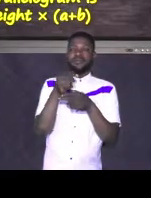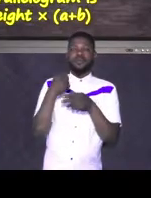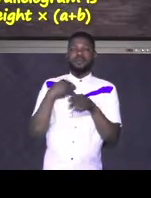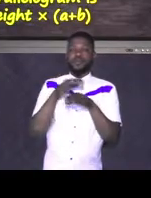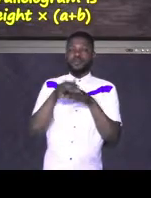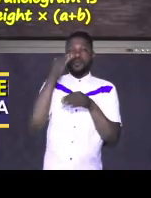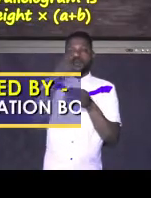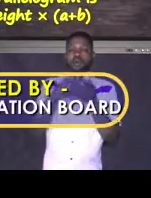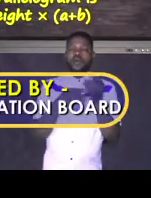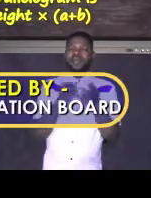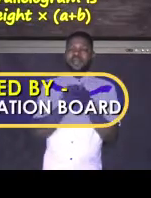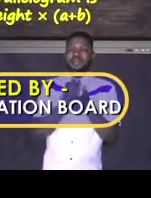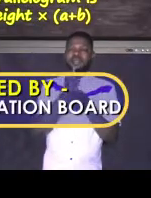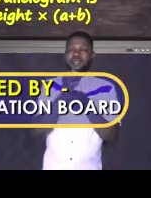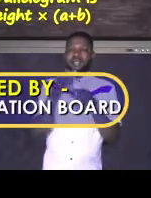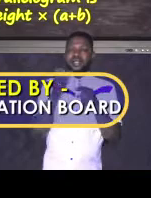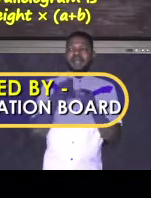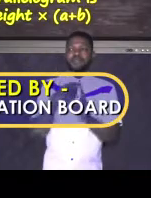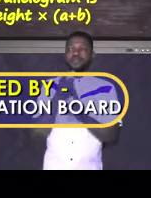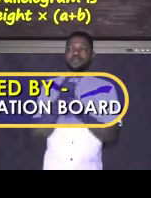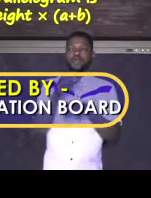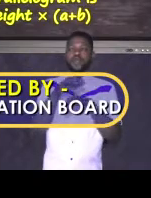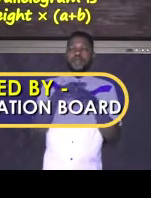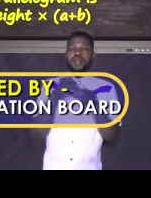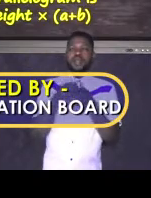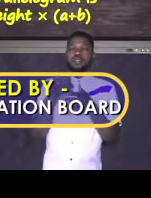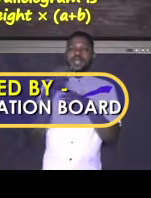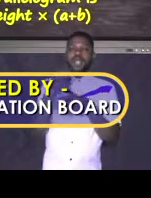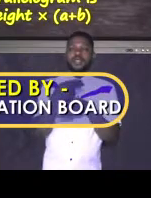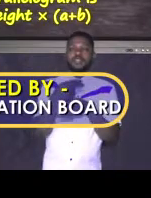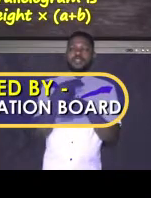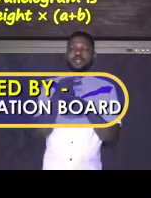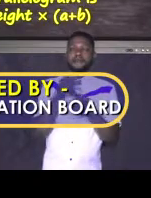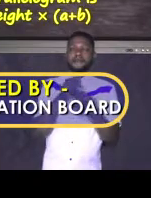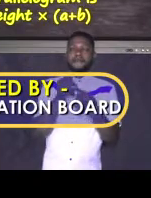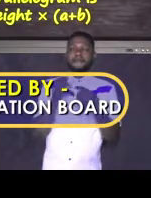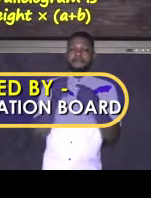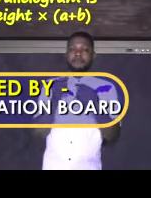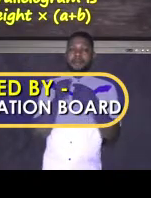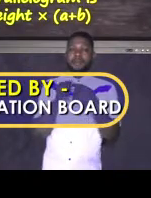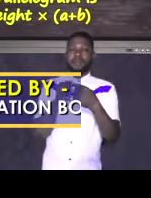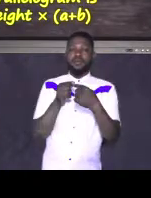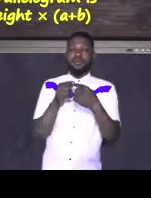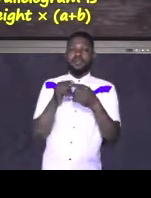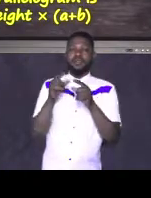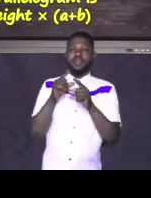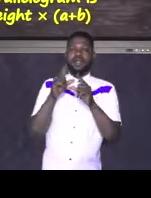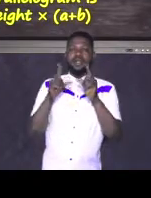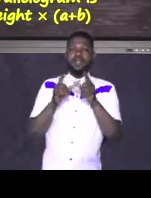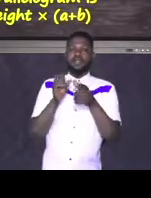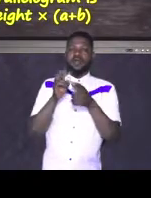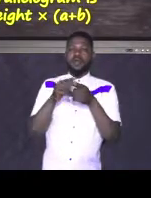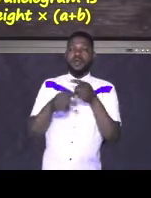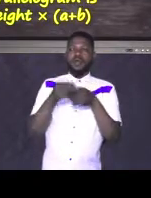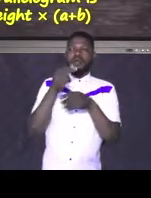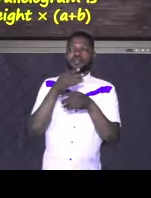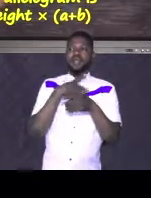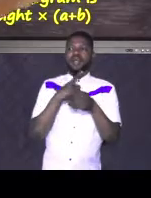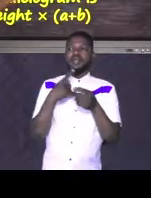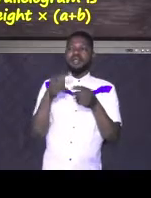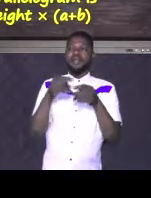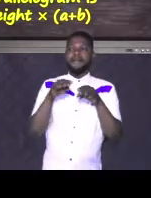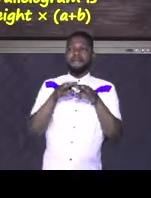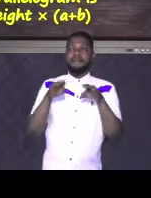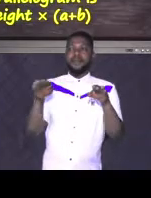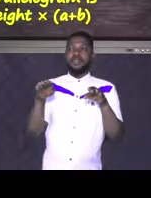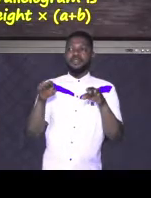Okay, we don't know what that is, but let me just call it h, perpendicular length or height. Now, then times the